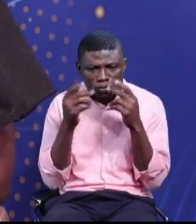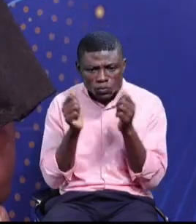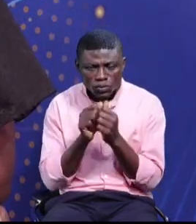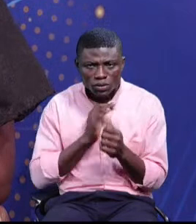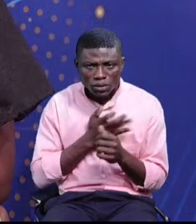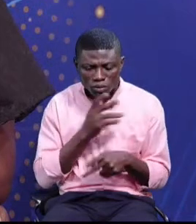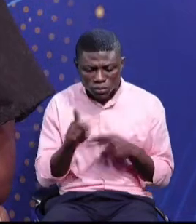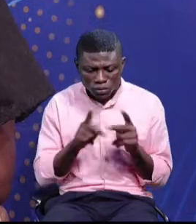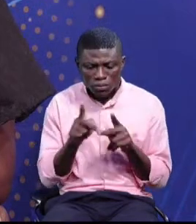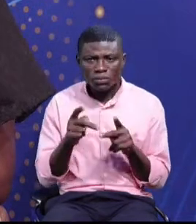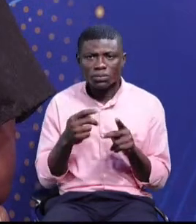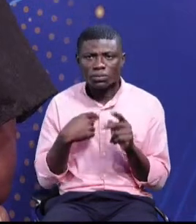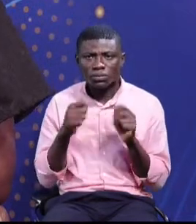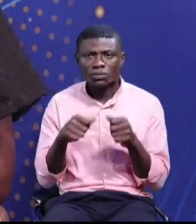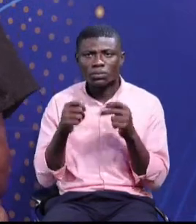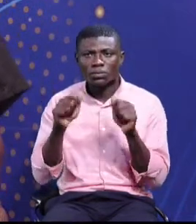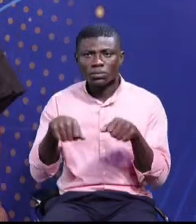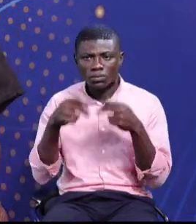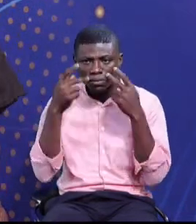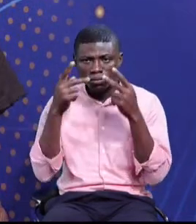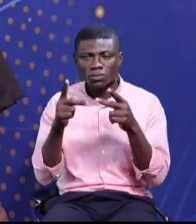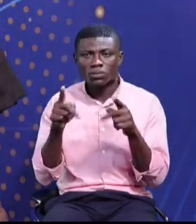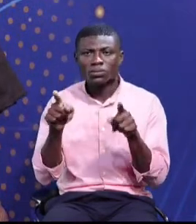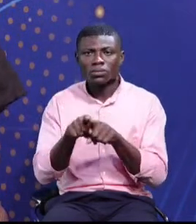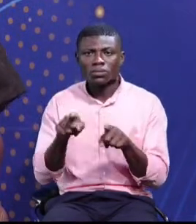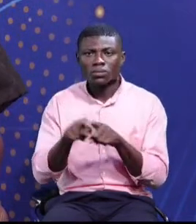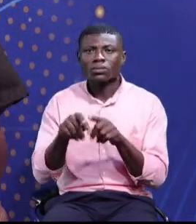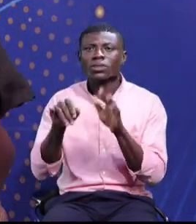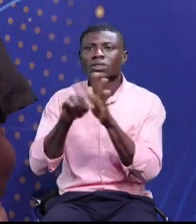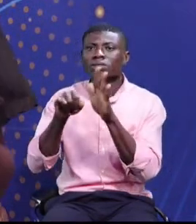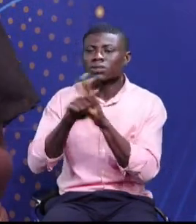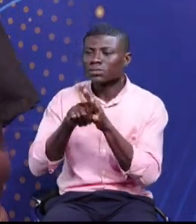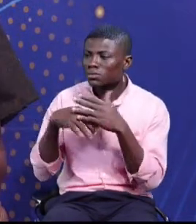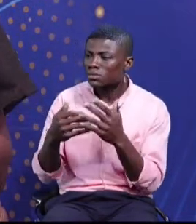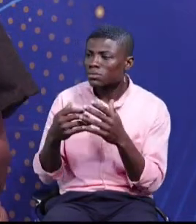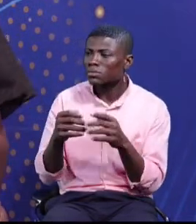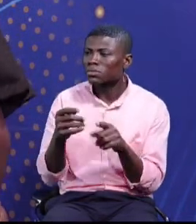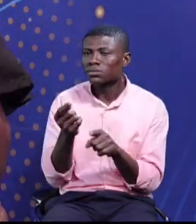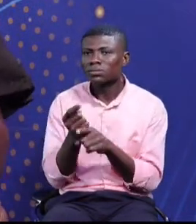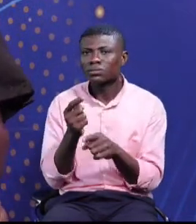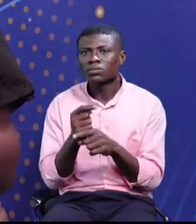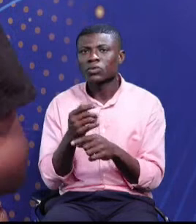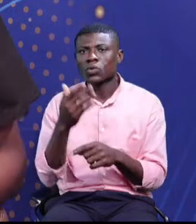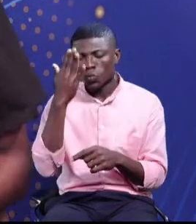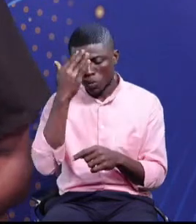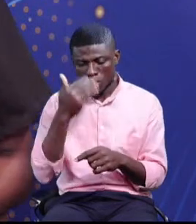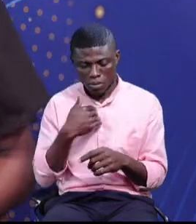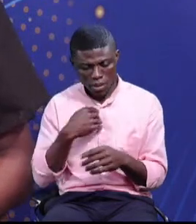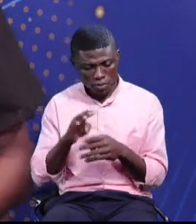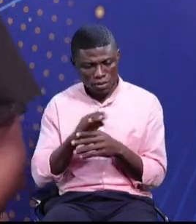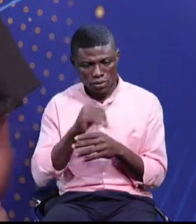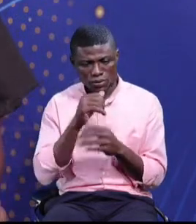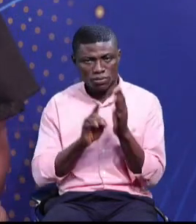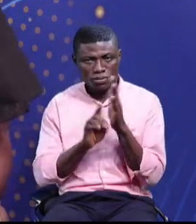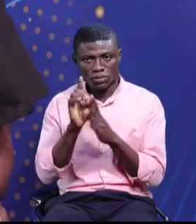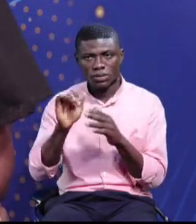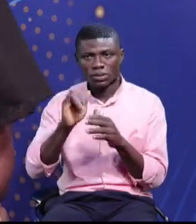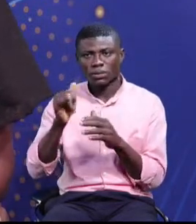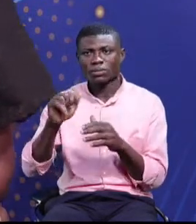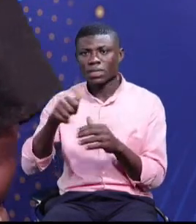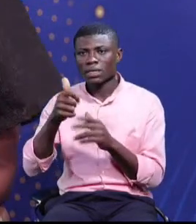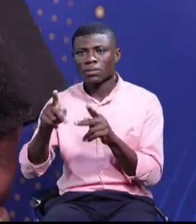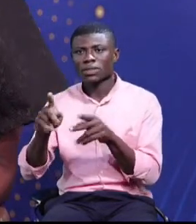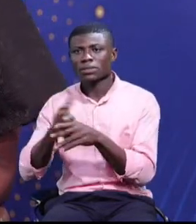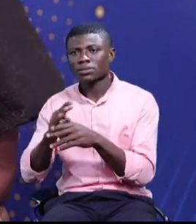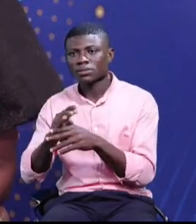people, and I can see they're on Instagram, you know, they're doing, and they're like, why is my business not thriving like this person's business? So I want